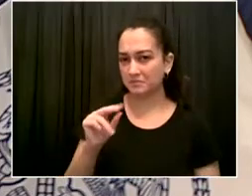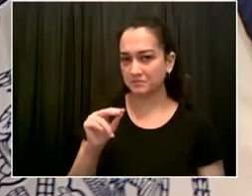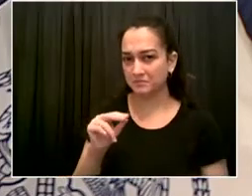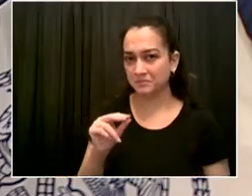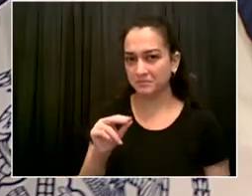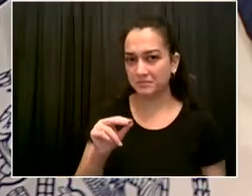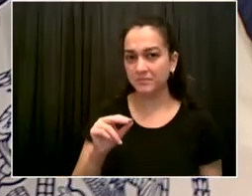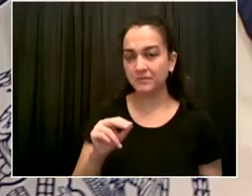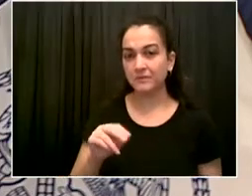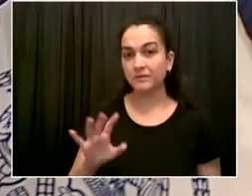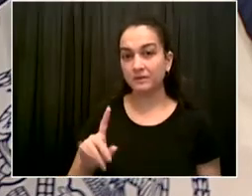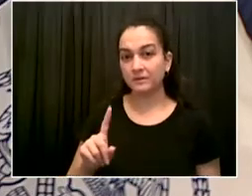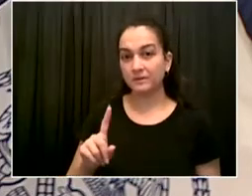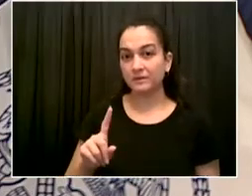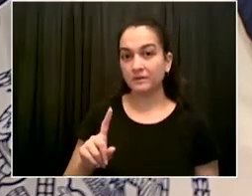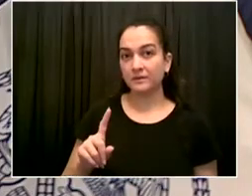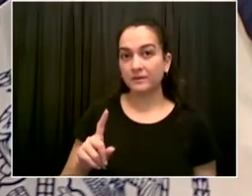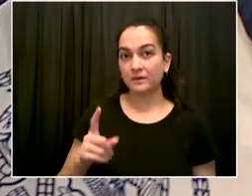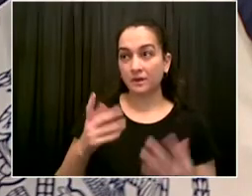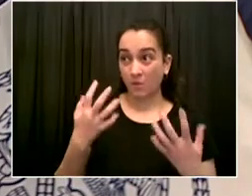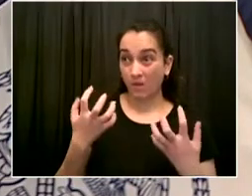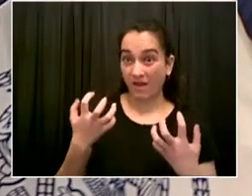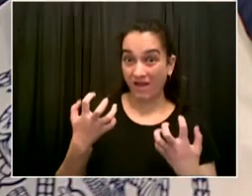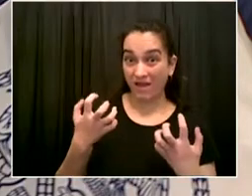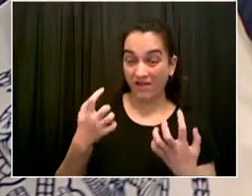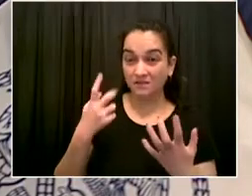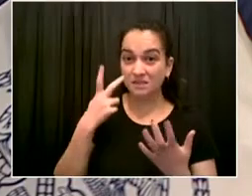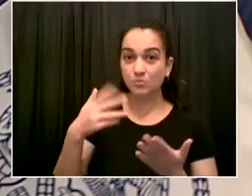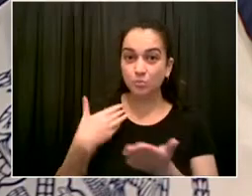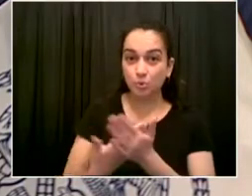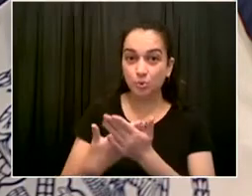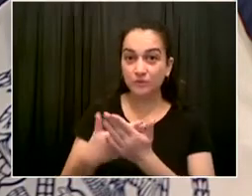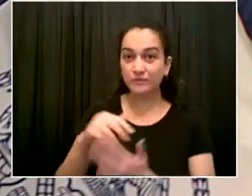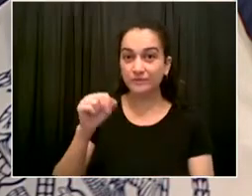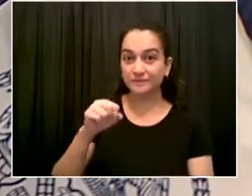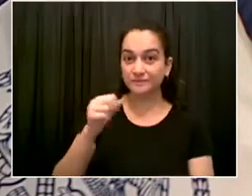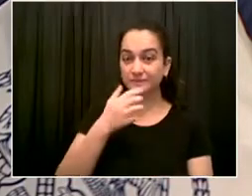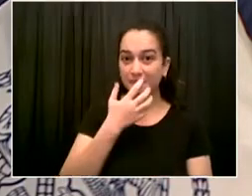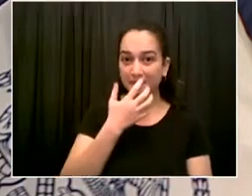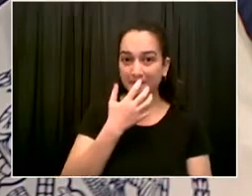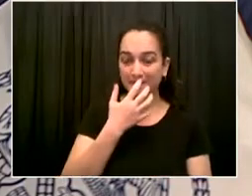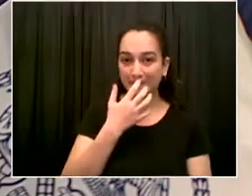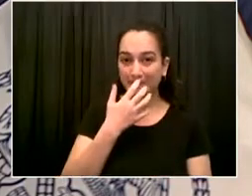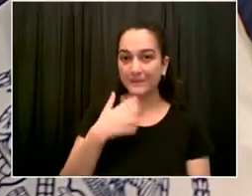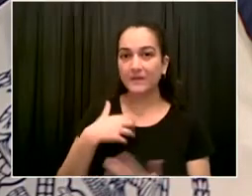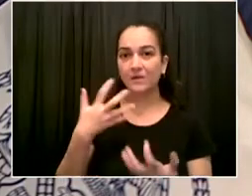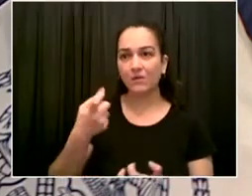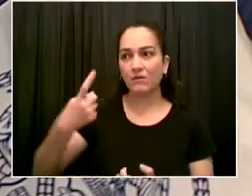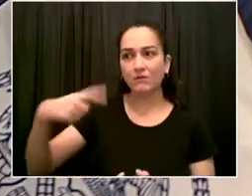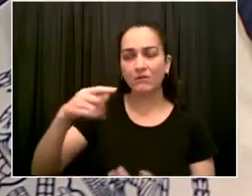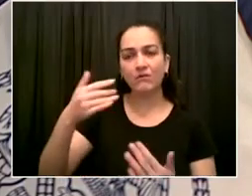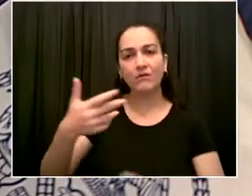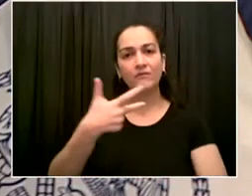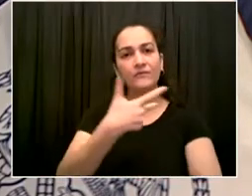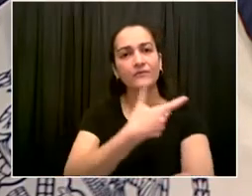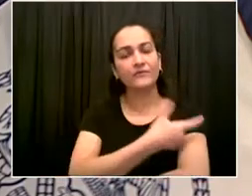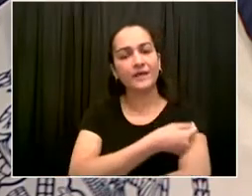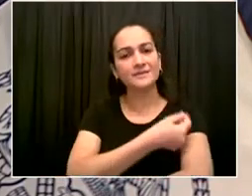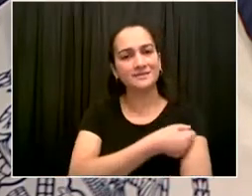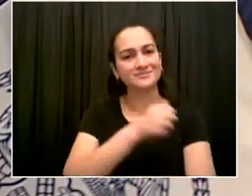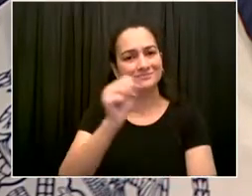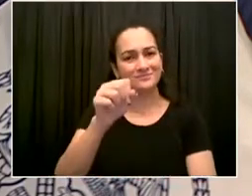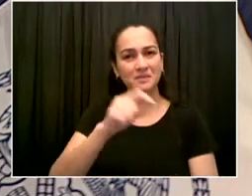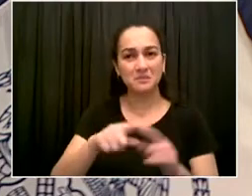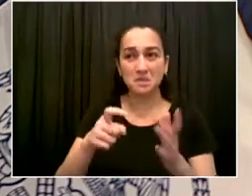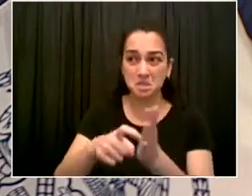We've had conversations. Negotiation is not the right word. We've had conversations with the unions representing our school